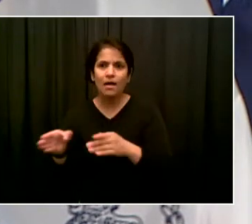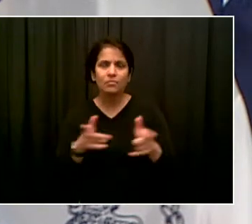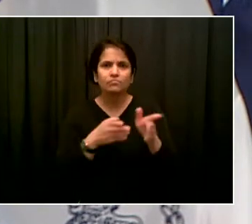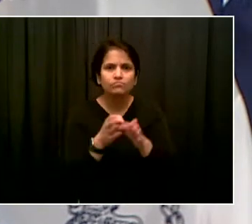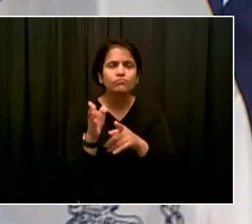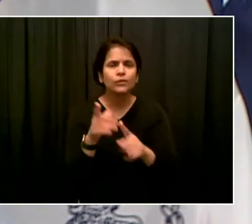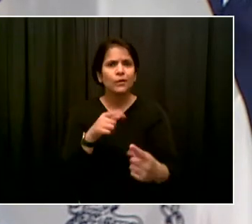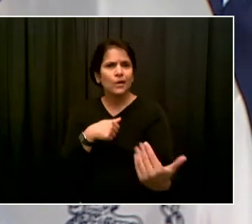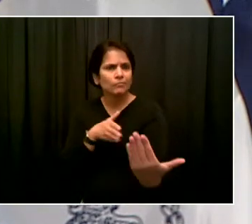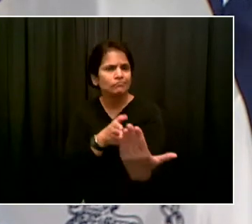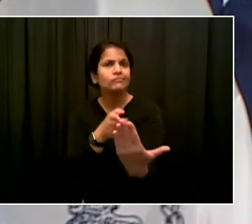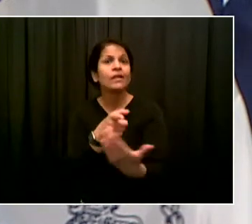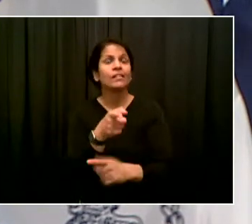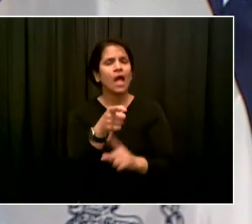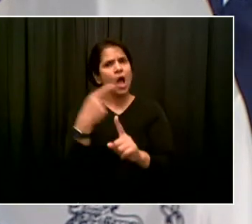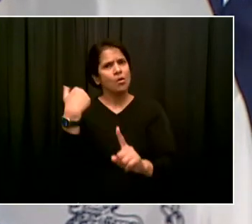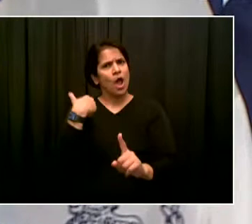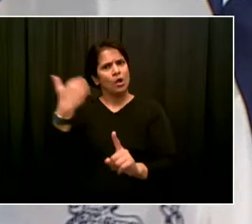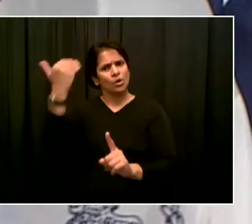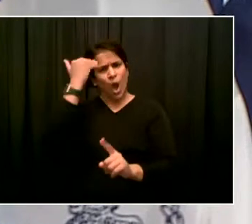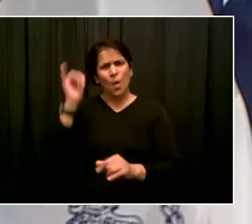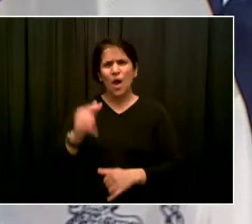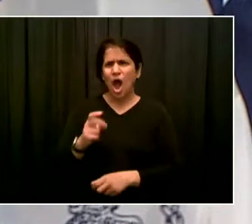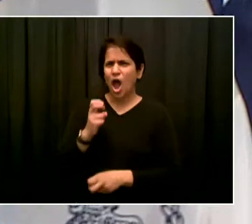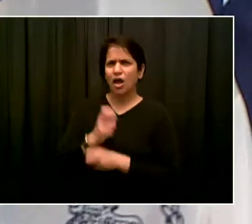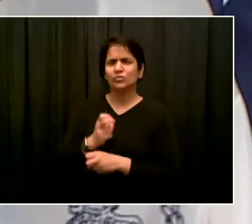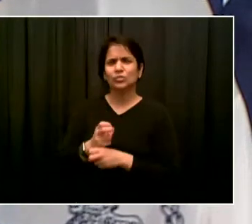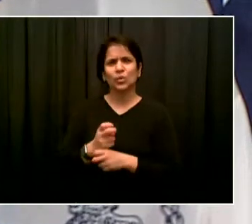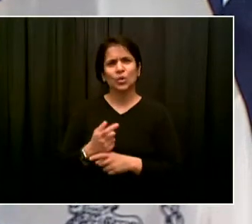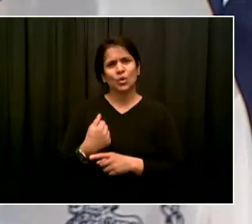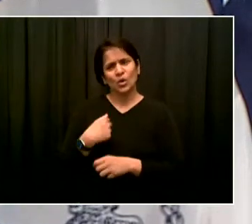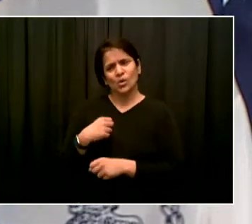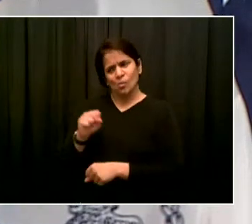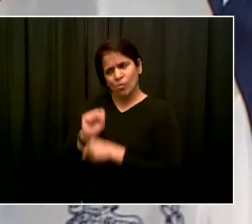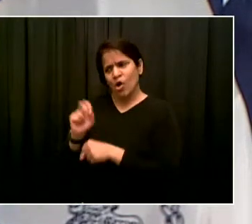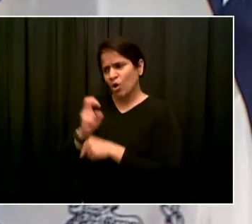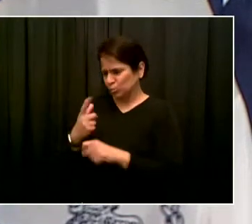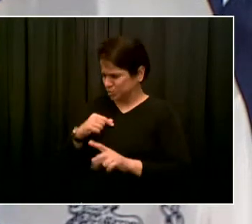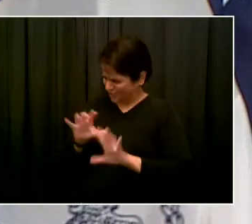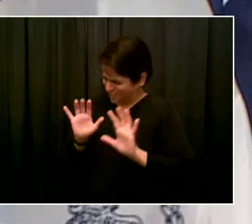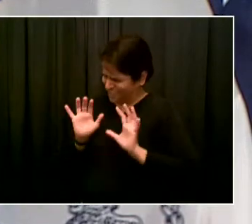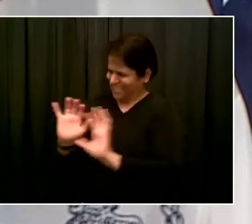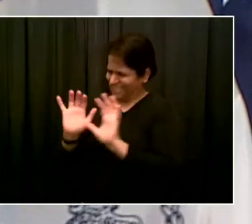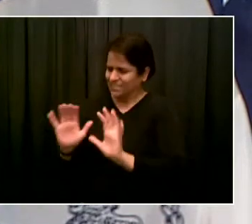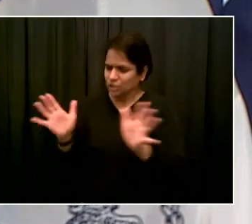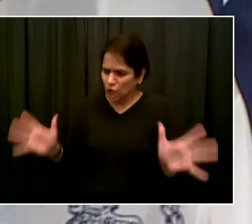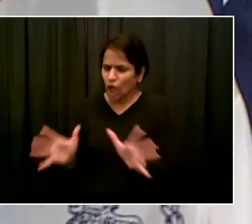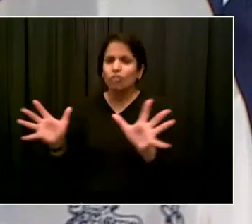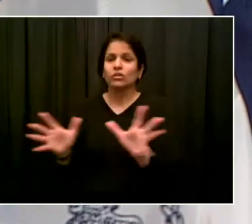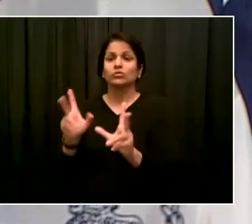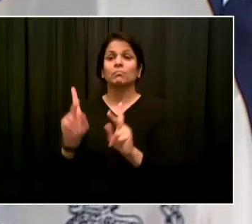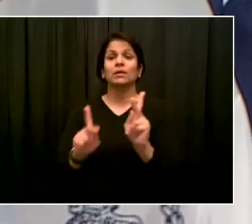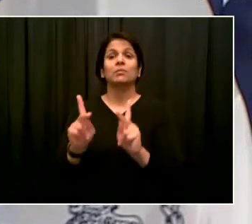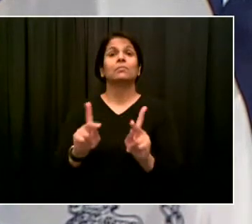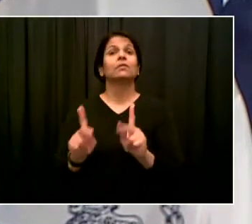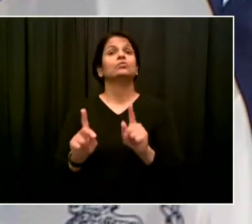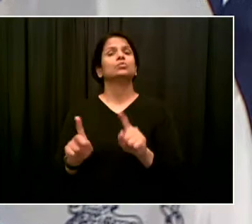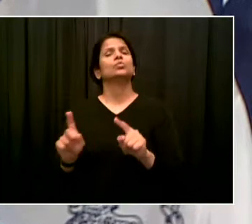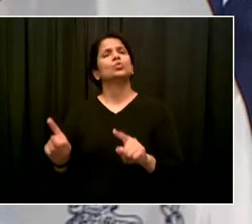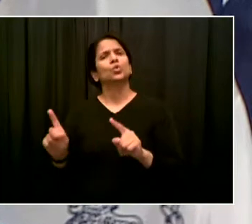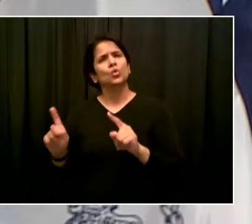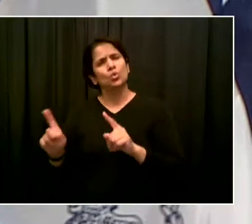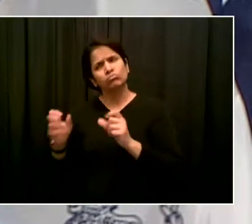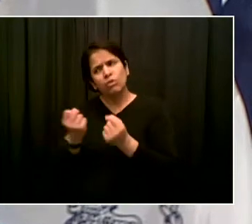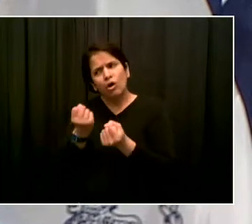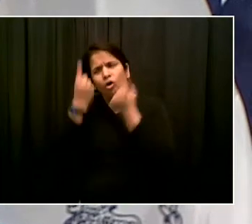educate people. And she is the sponsor of Local Law 21, of this year, 2021. It's a